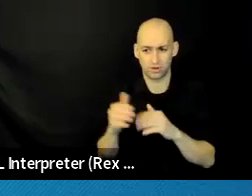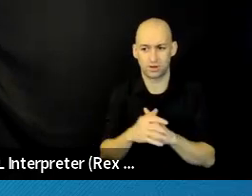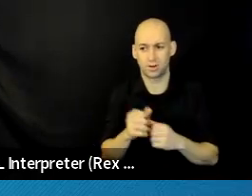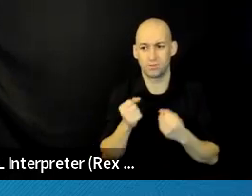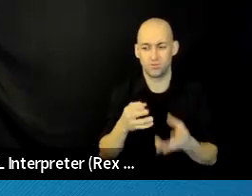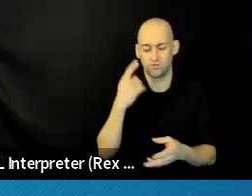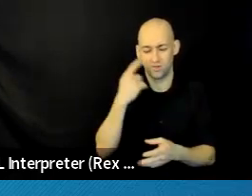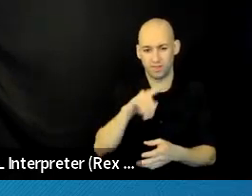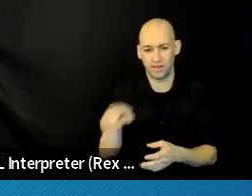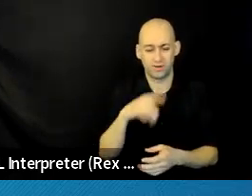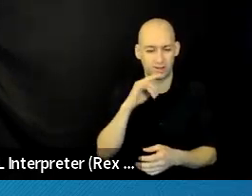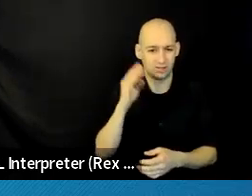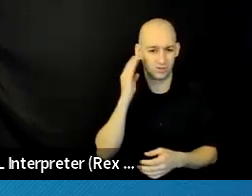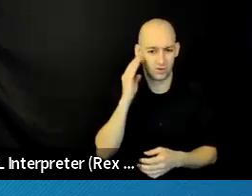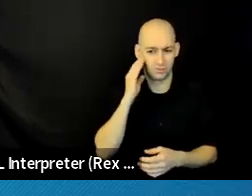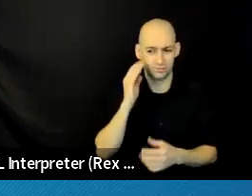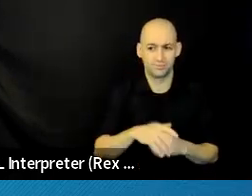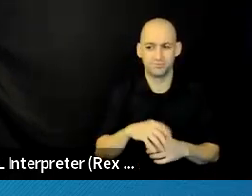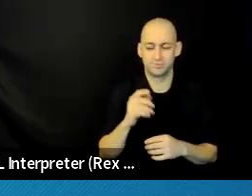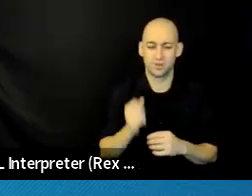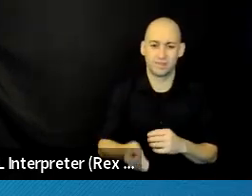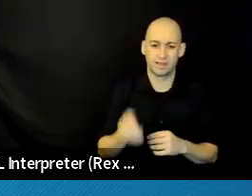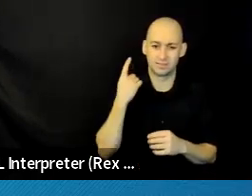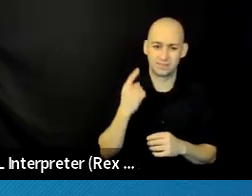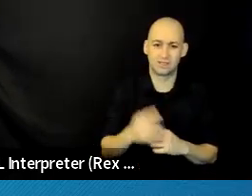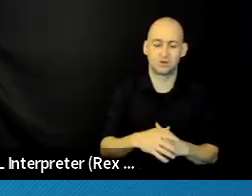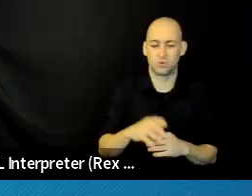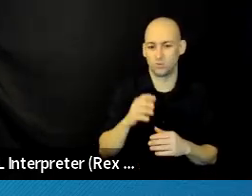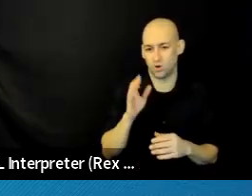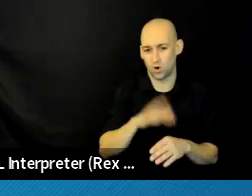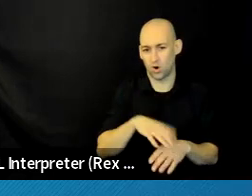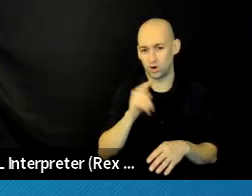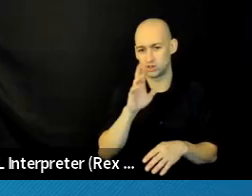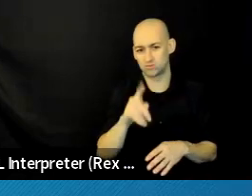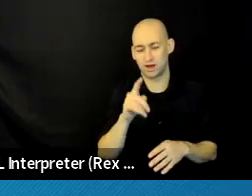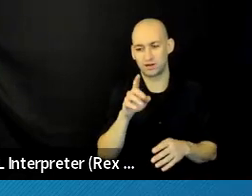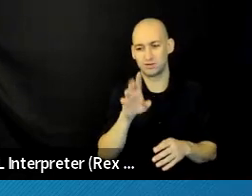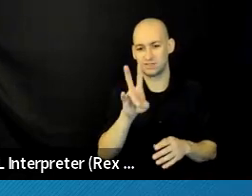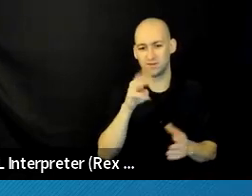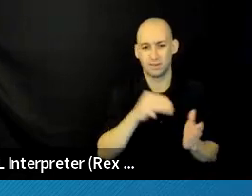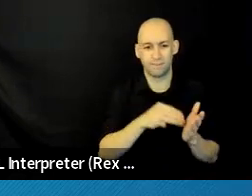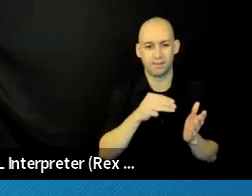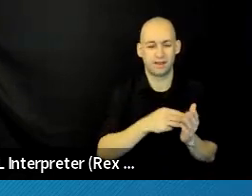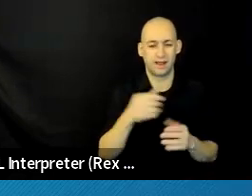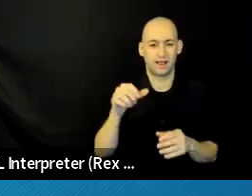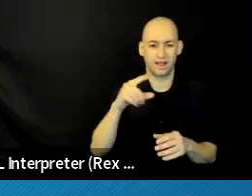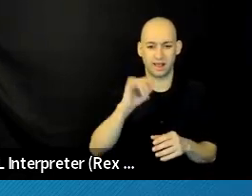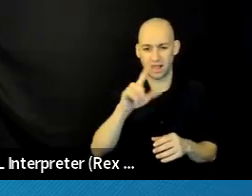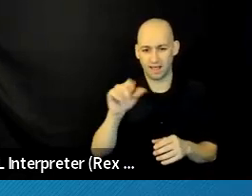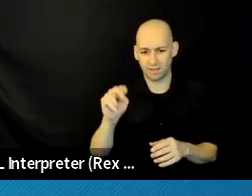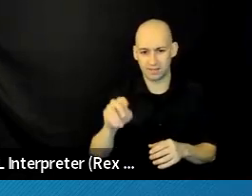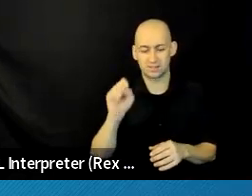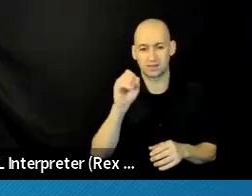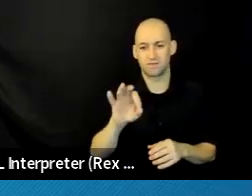And this year, we on track to do 7 million gallons of fuel. we're going to pay